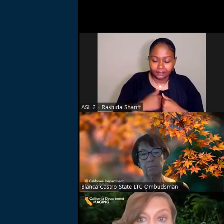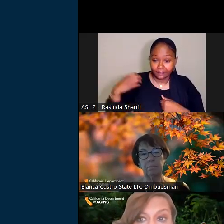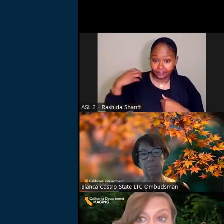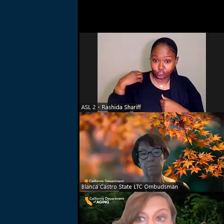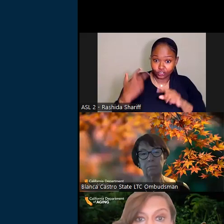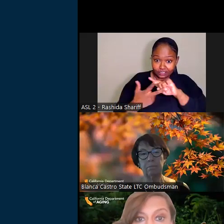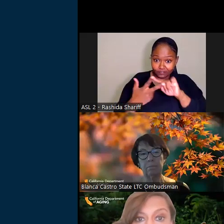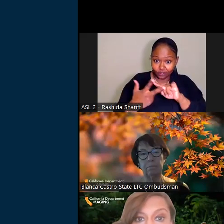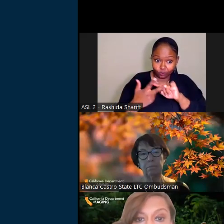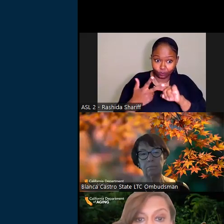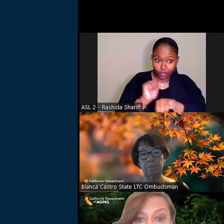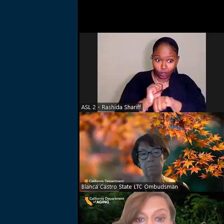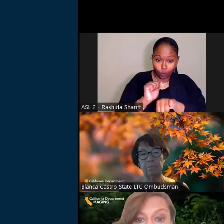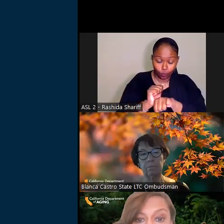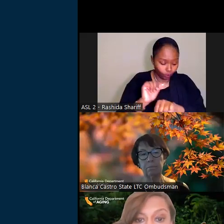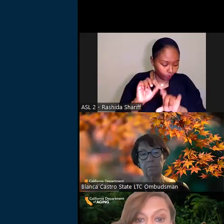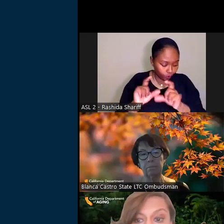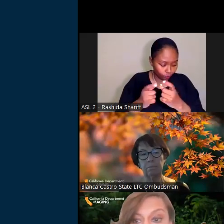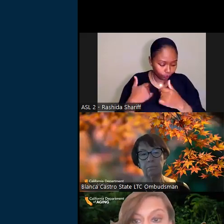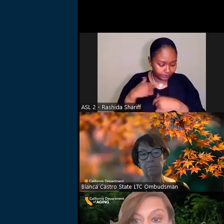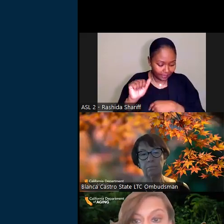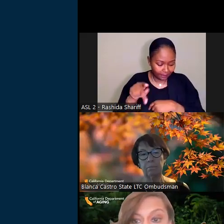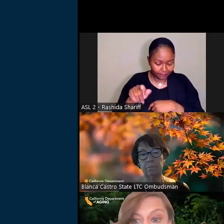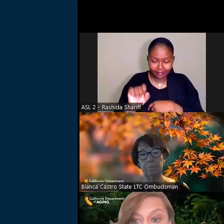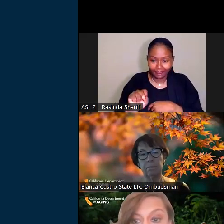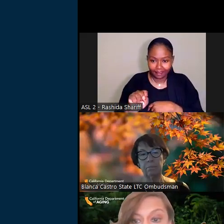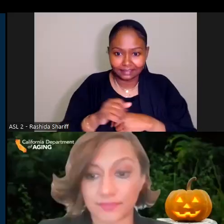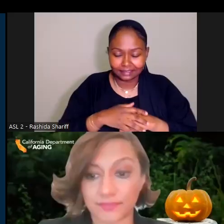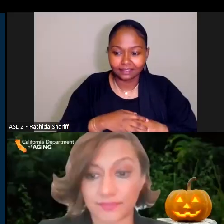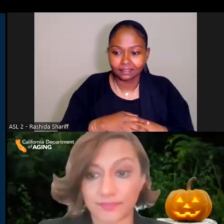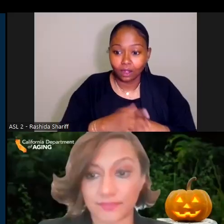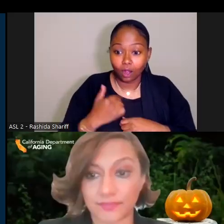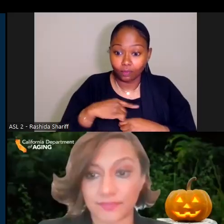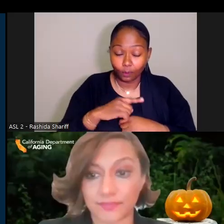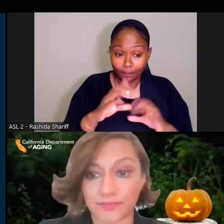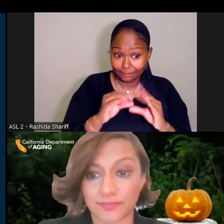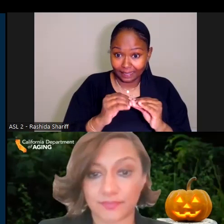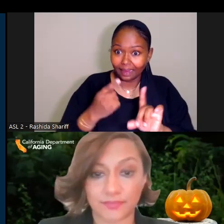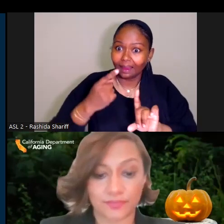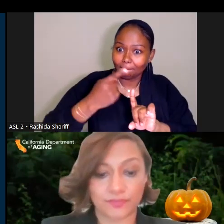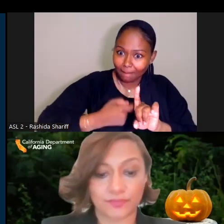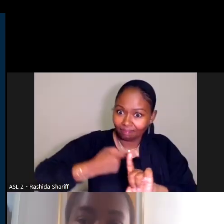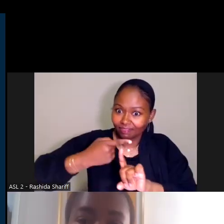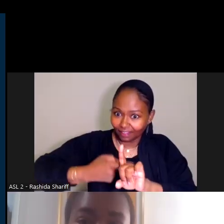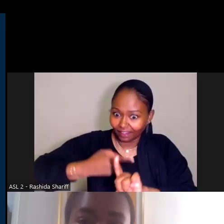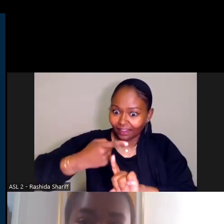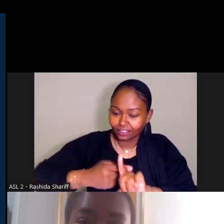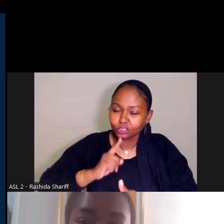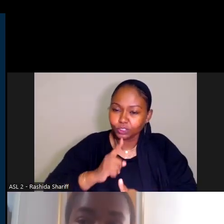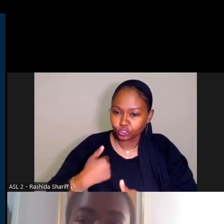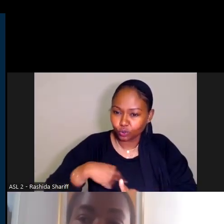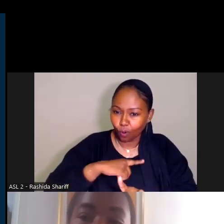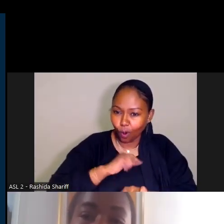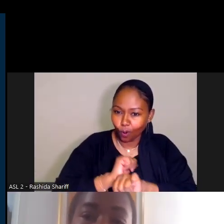legal services, APS, and conservatorship, are meeting monthly to make sure that our work is